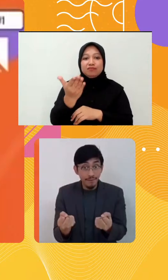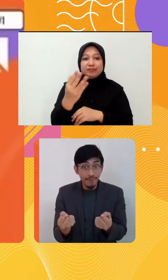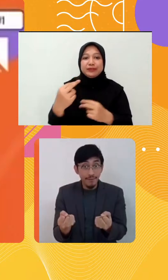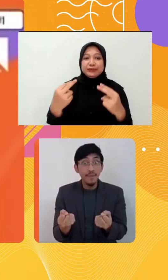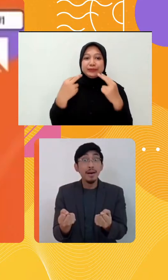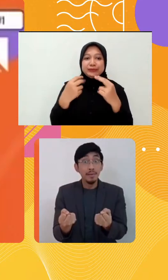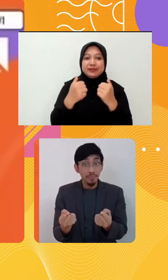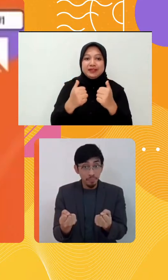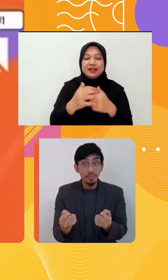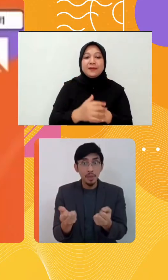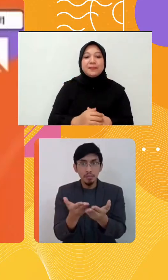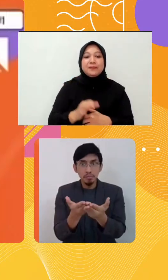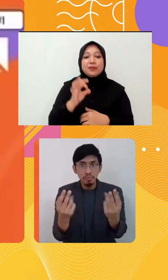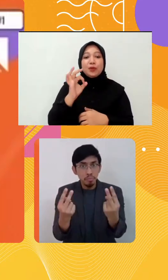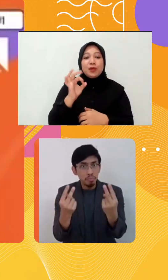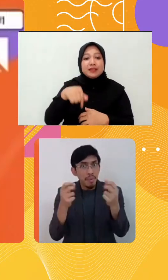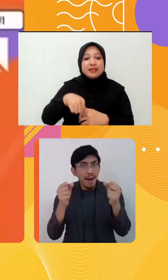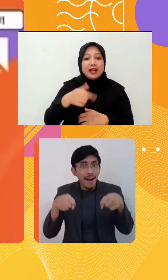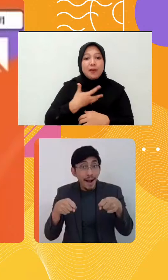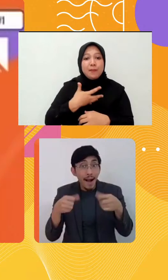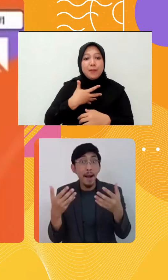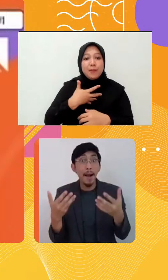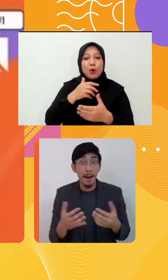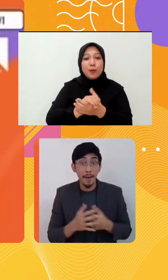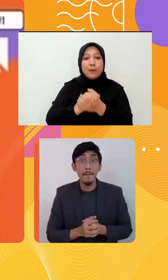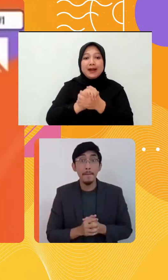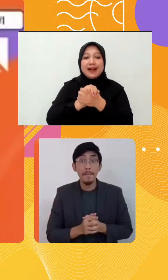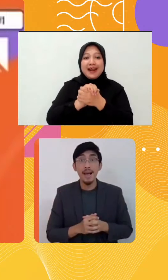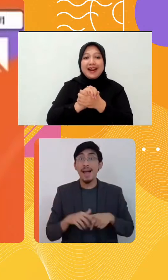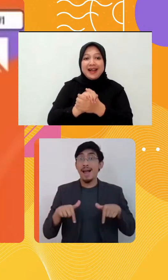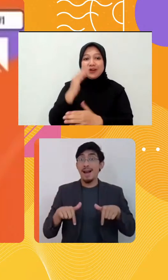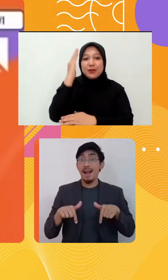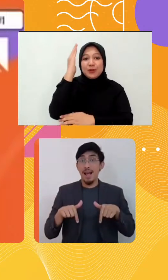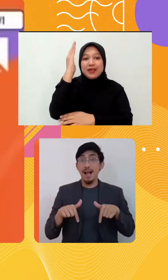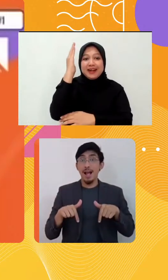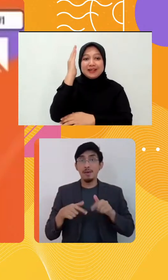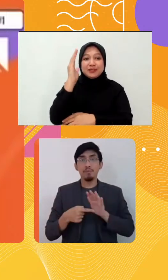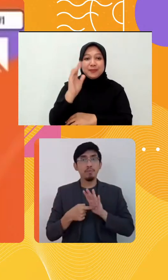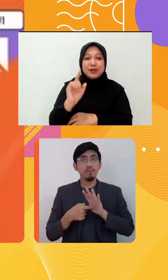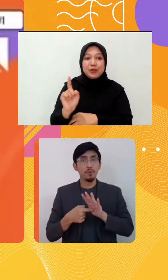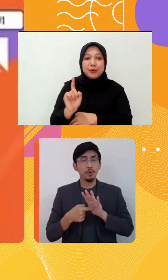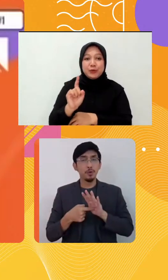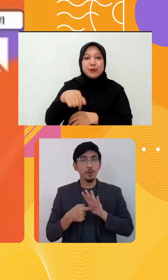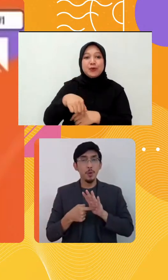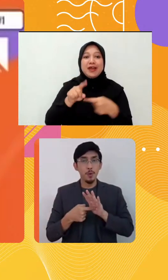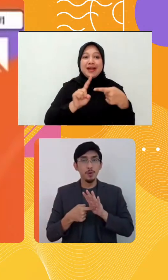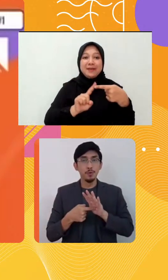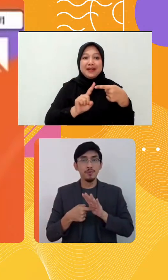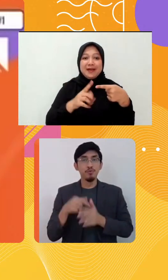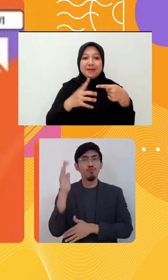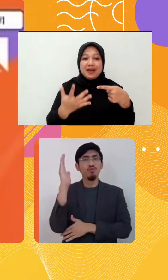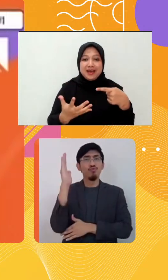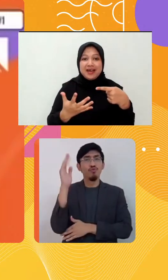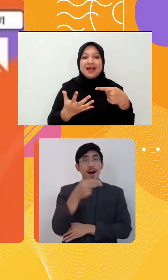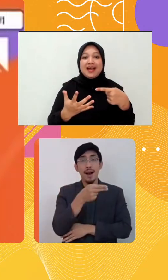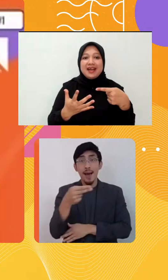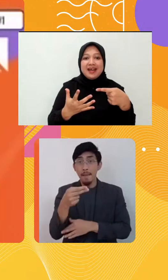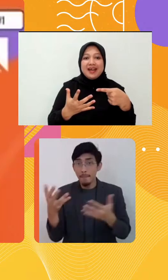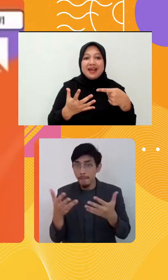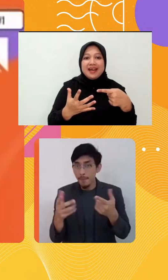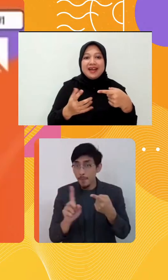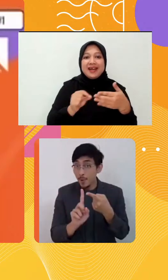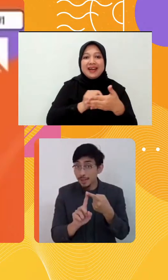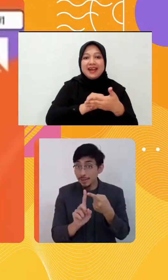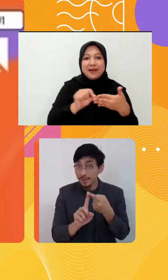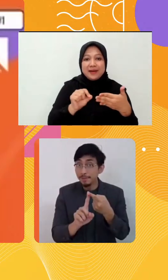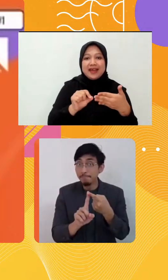introduce to our speakers here. We have the first one, Vitika Yadav.